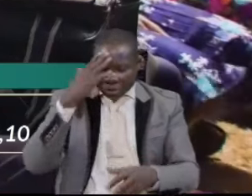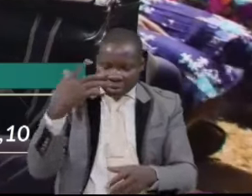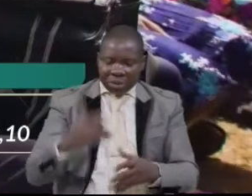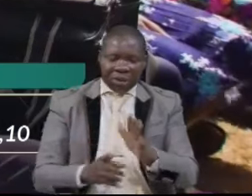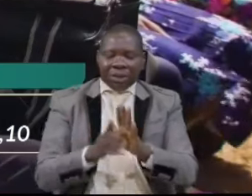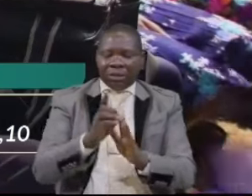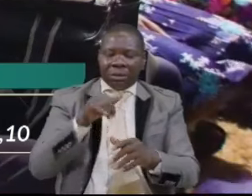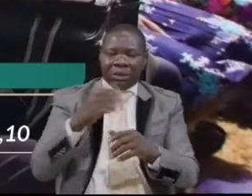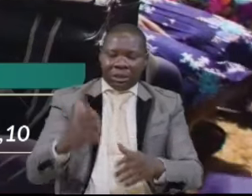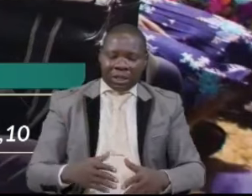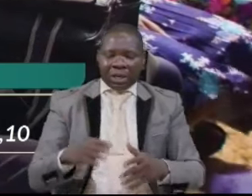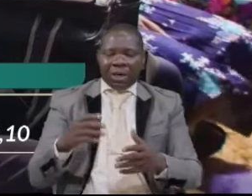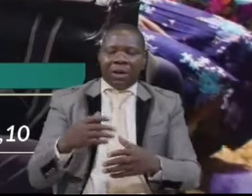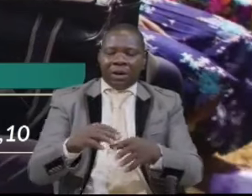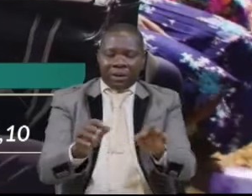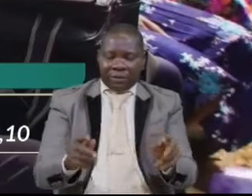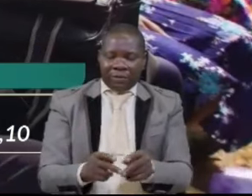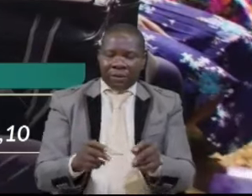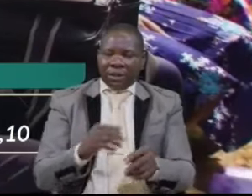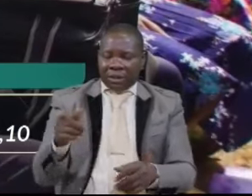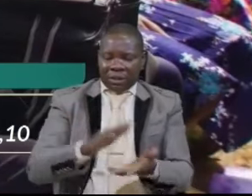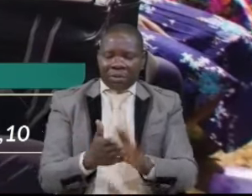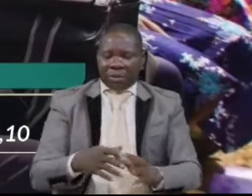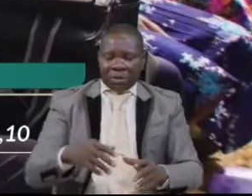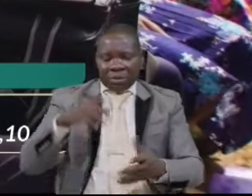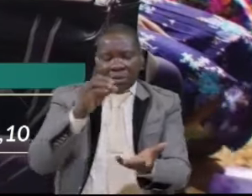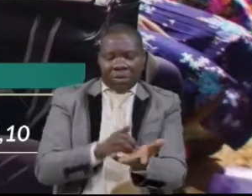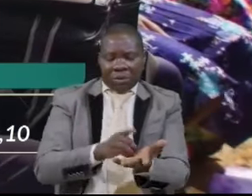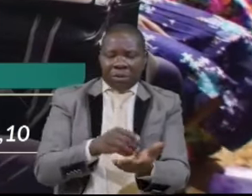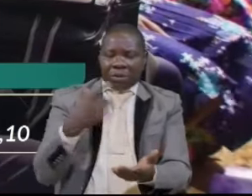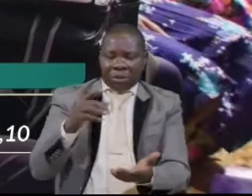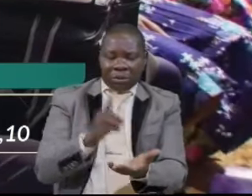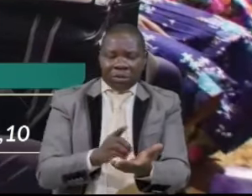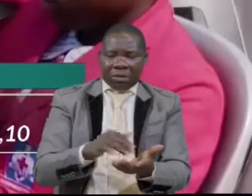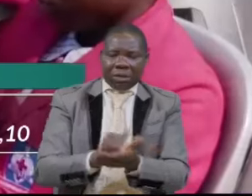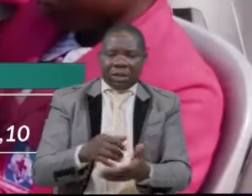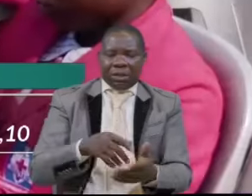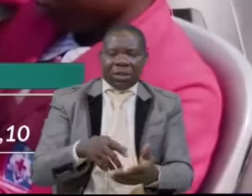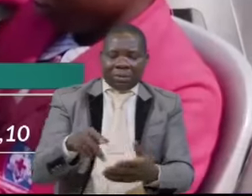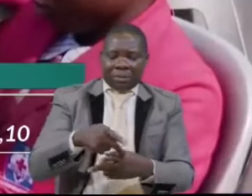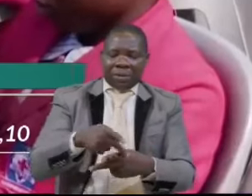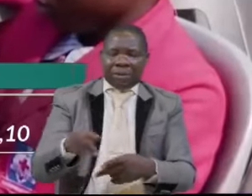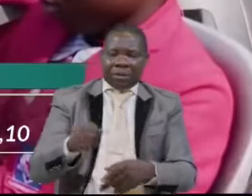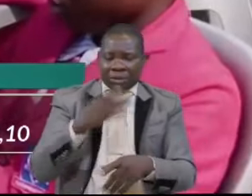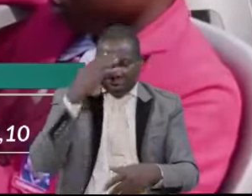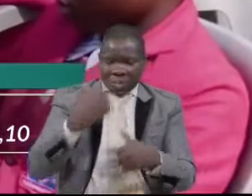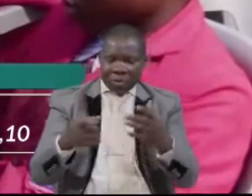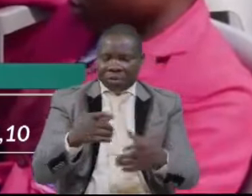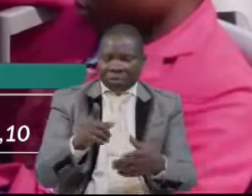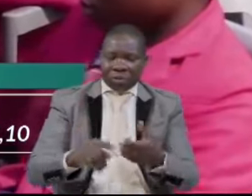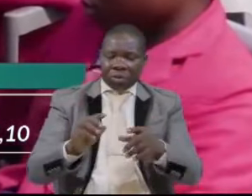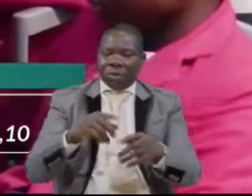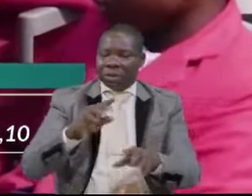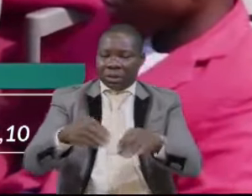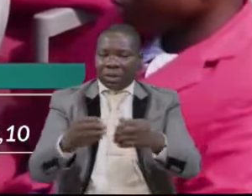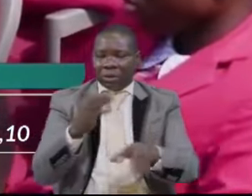They become doctors, and doctors, they practice, they know what to prescribe. If you have cold, if you have catarrh, and if you